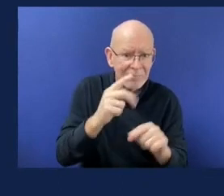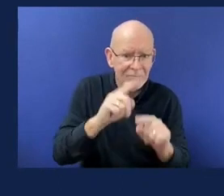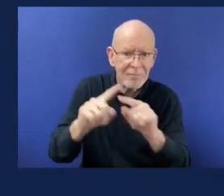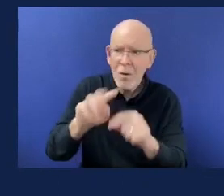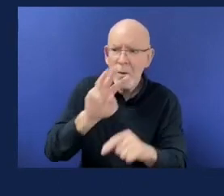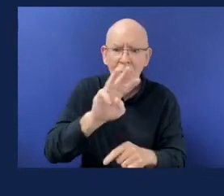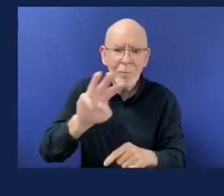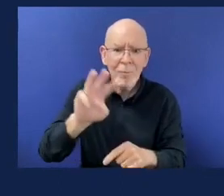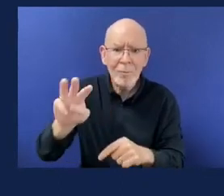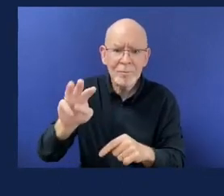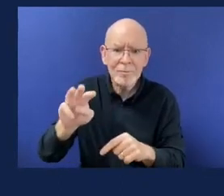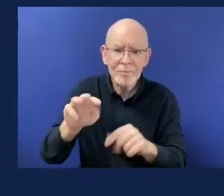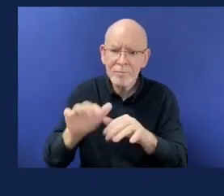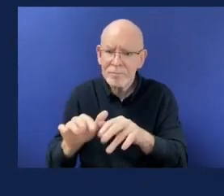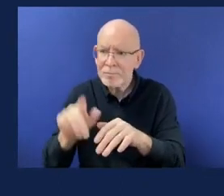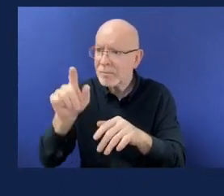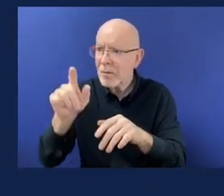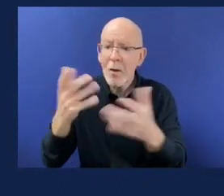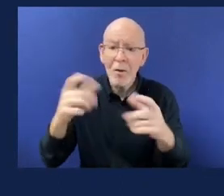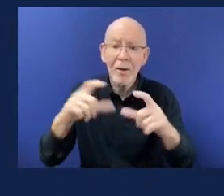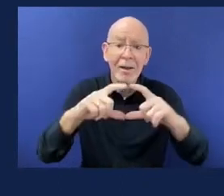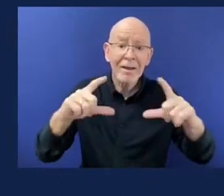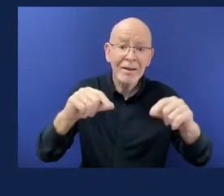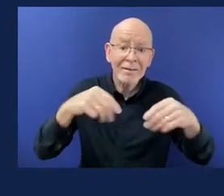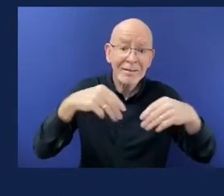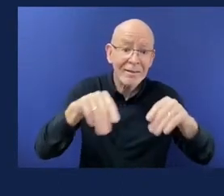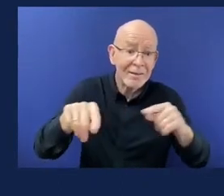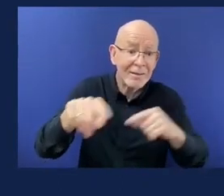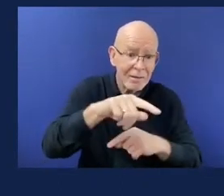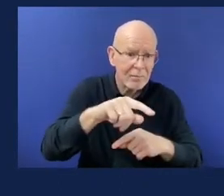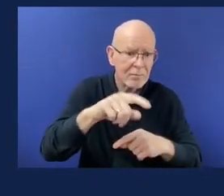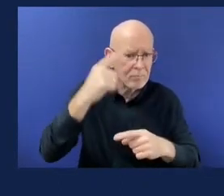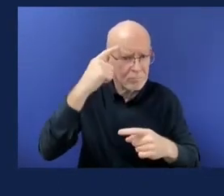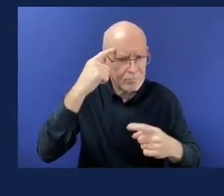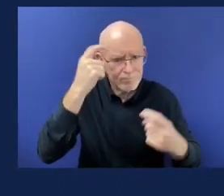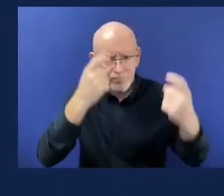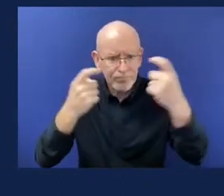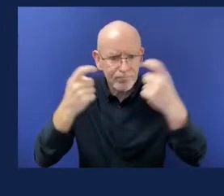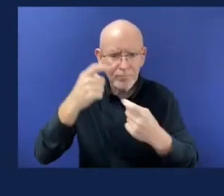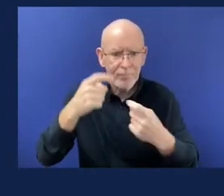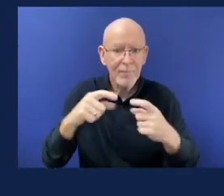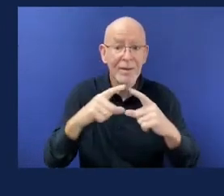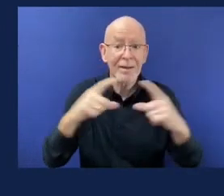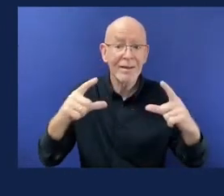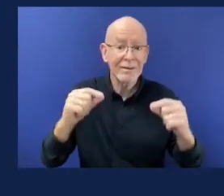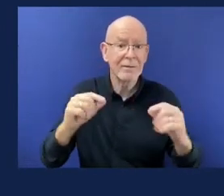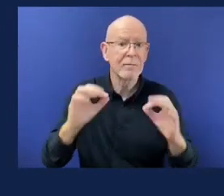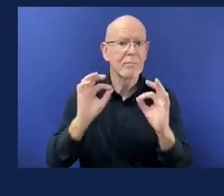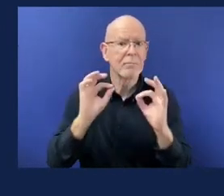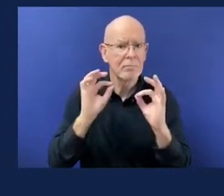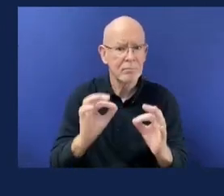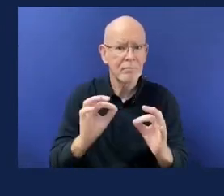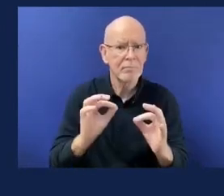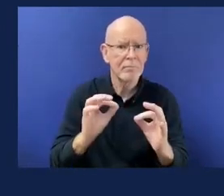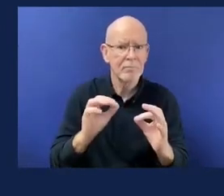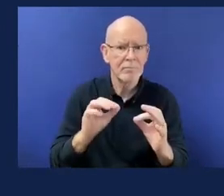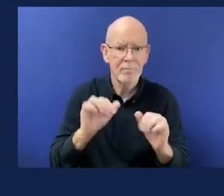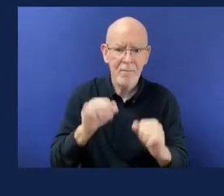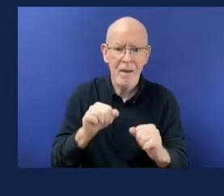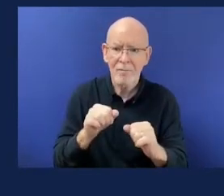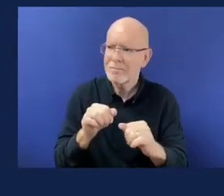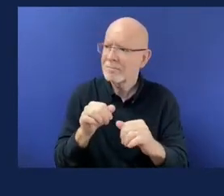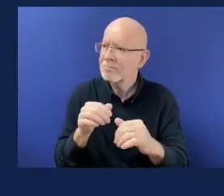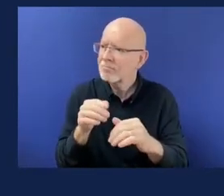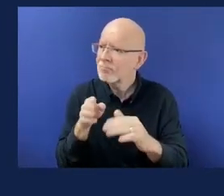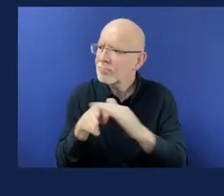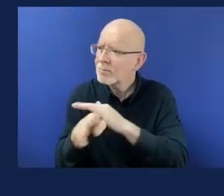of the stadiums once that retrofitting has been done. They should promote communications and technology in